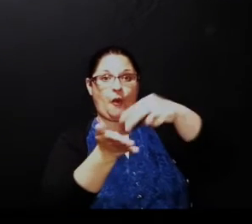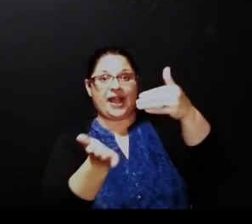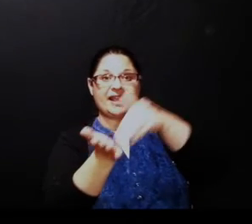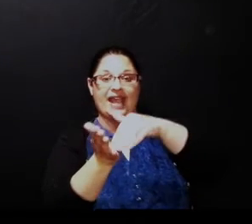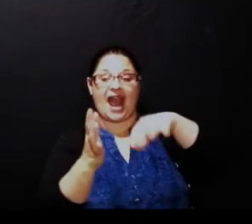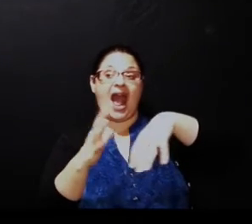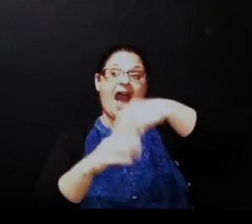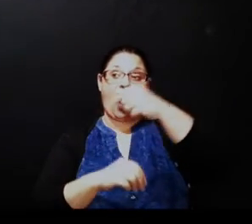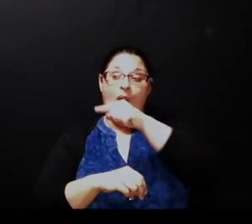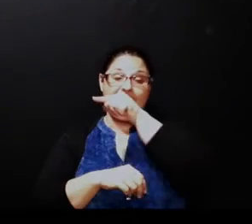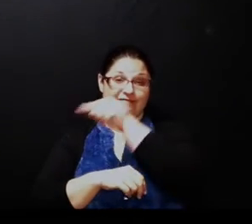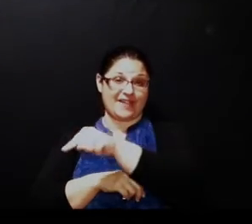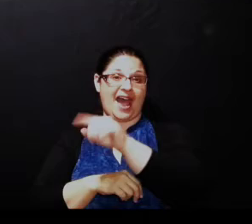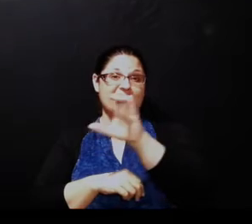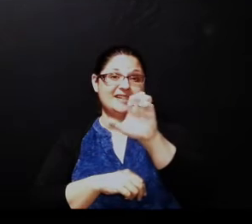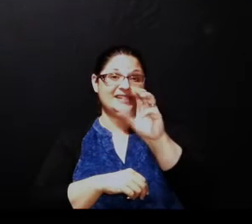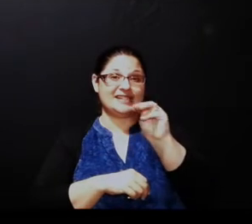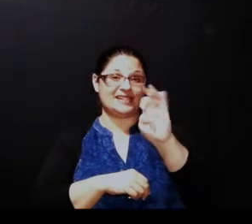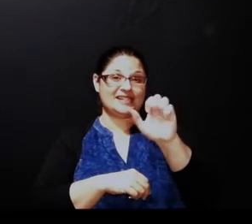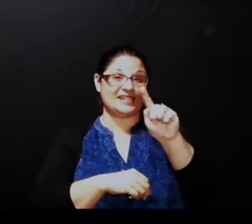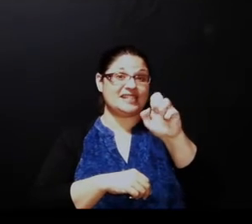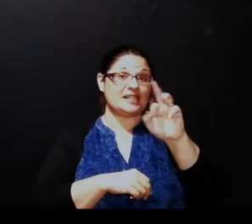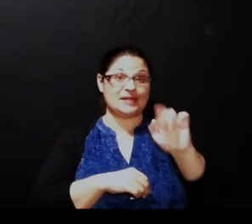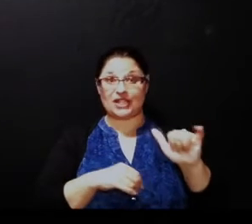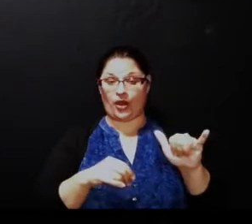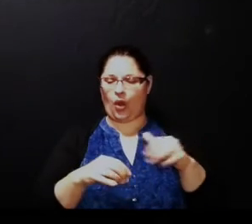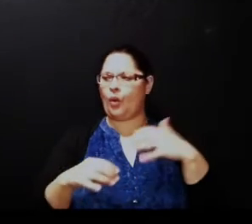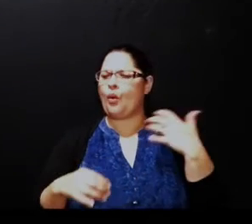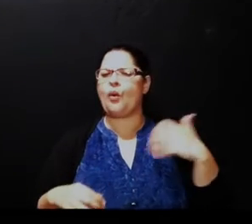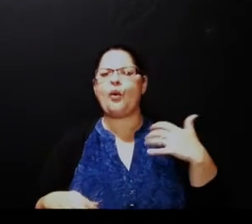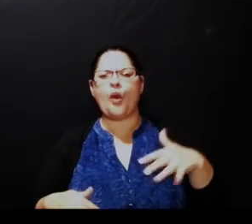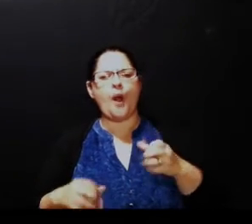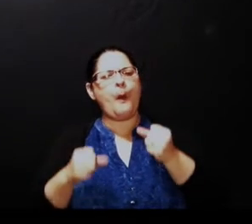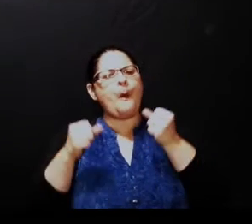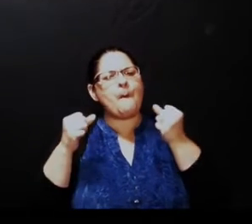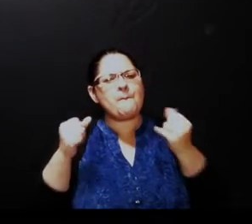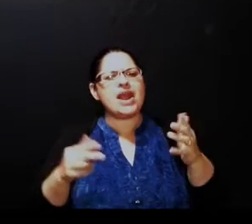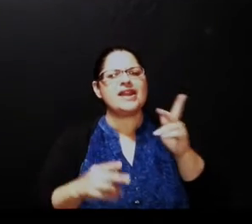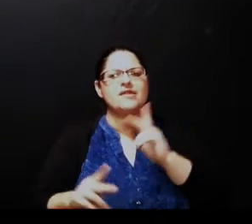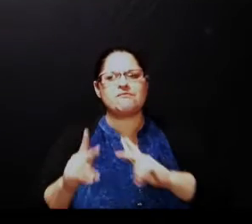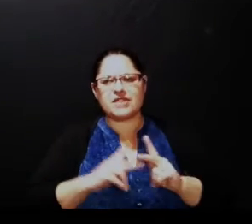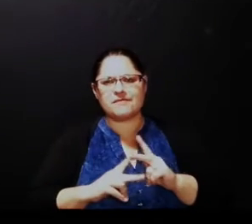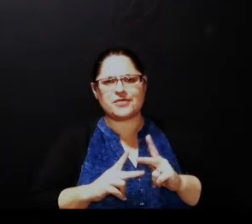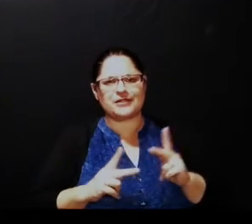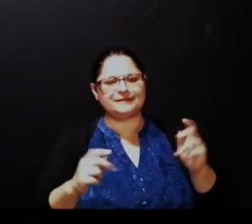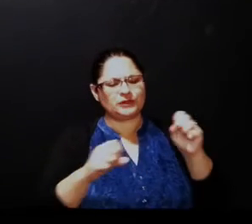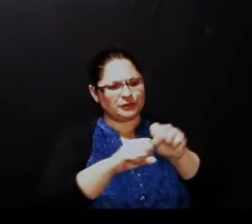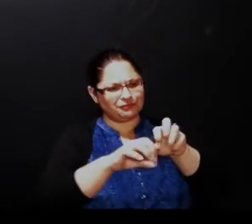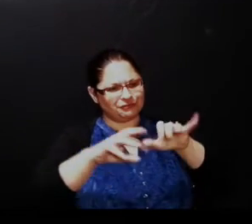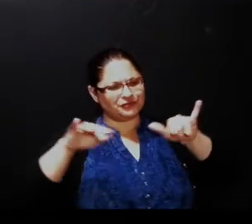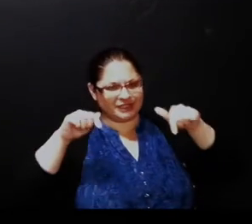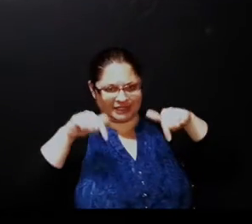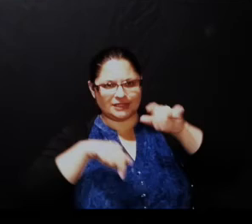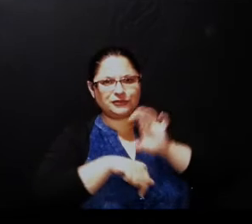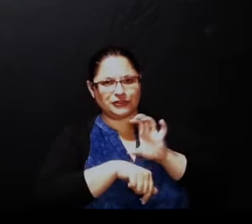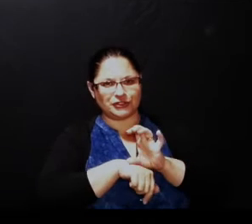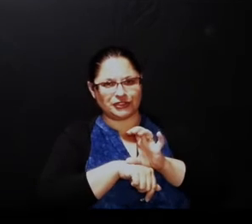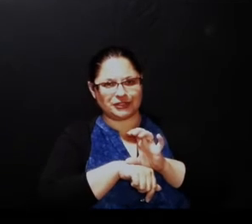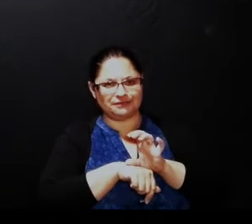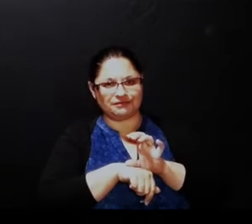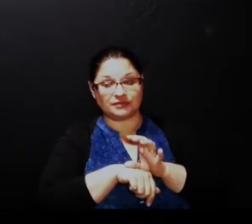here. Amen? People were excited over the fact that Lazarus had been raised from the